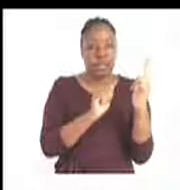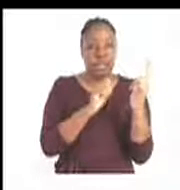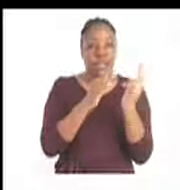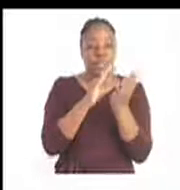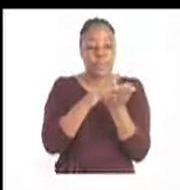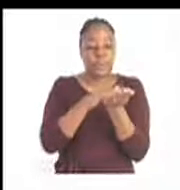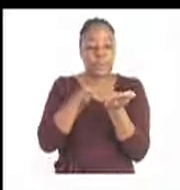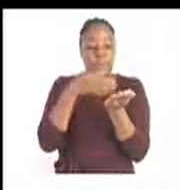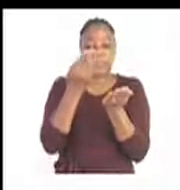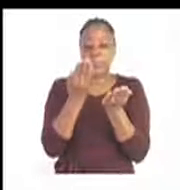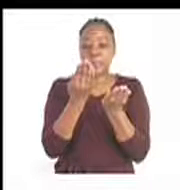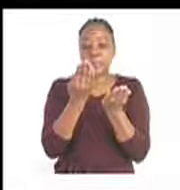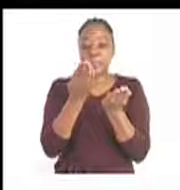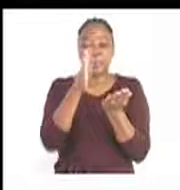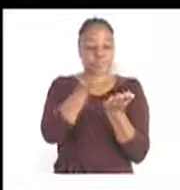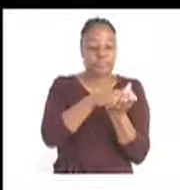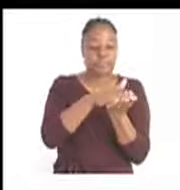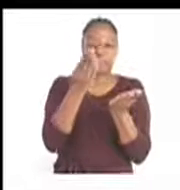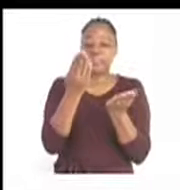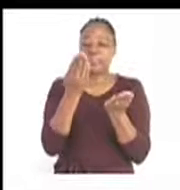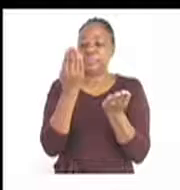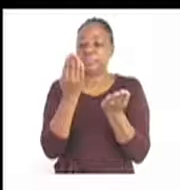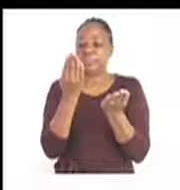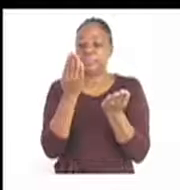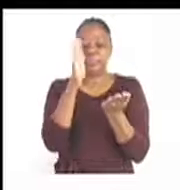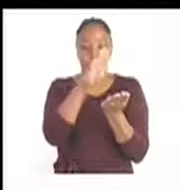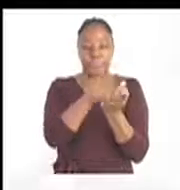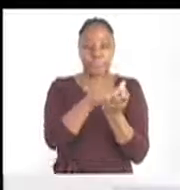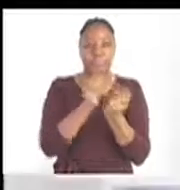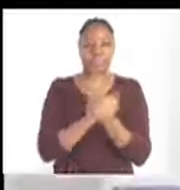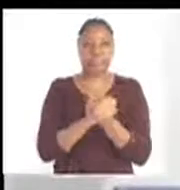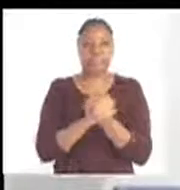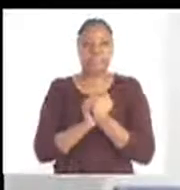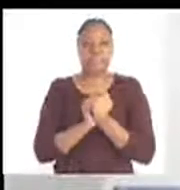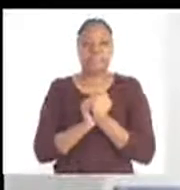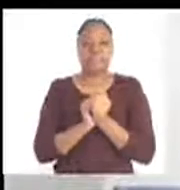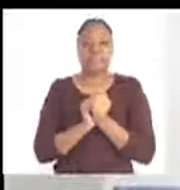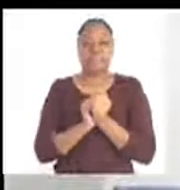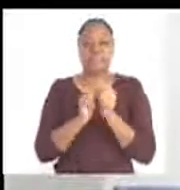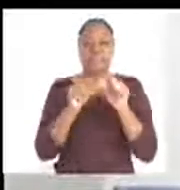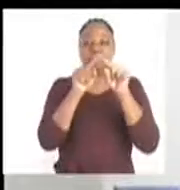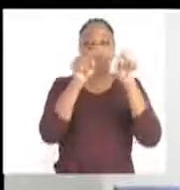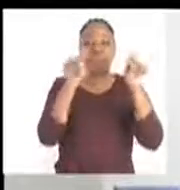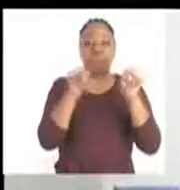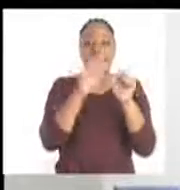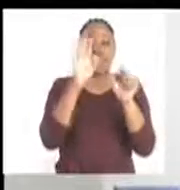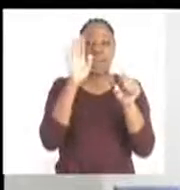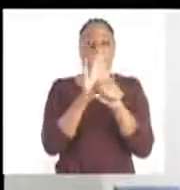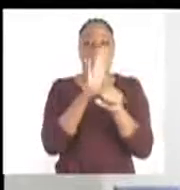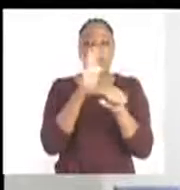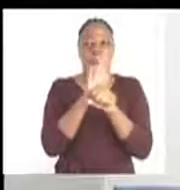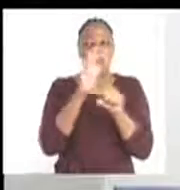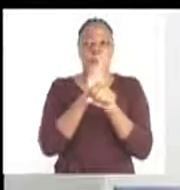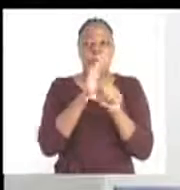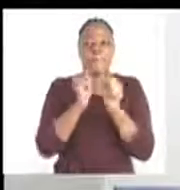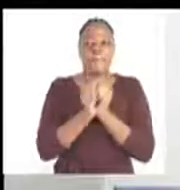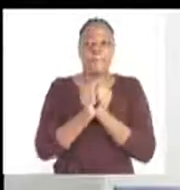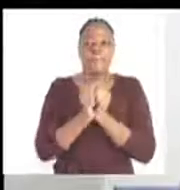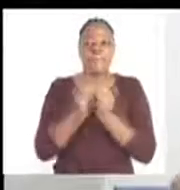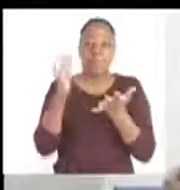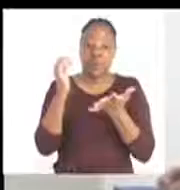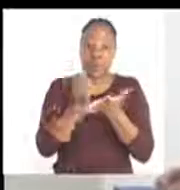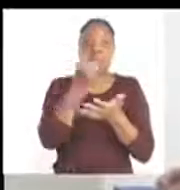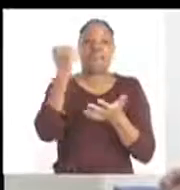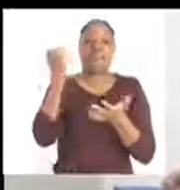all their cards wins. Now we are going to try and play this game. As you can see,